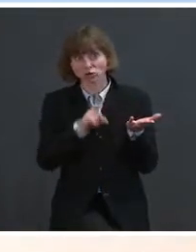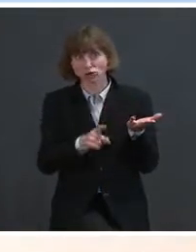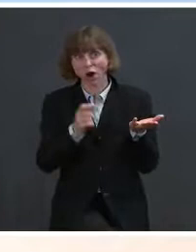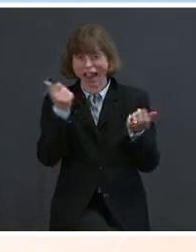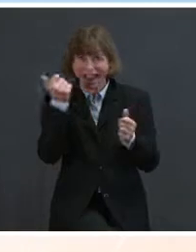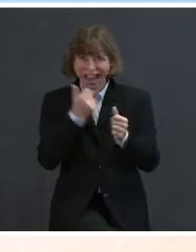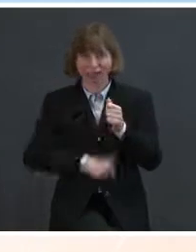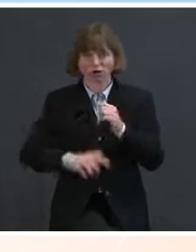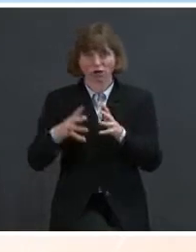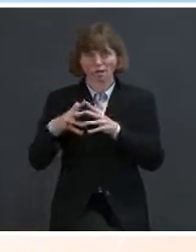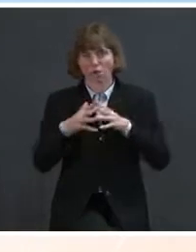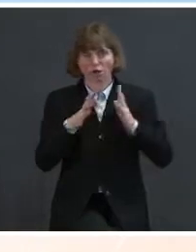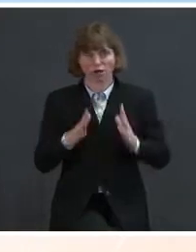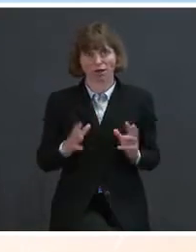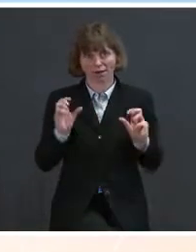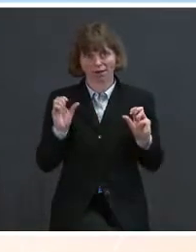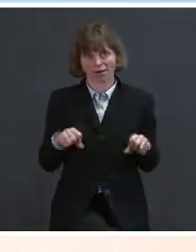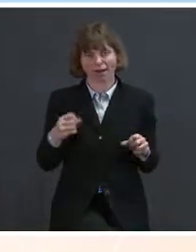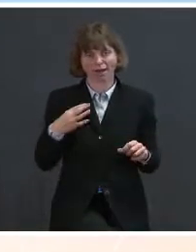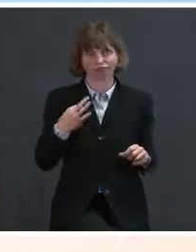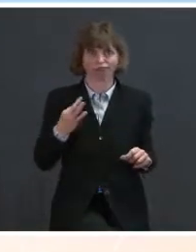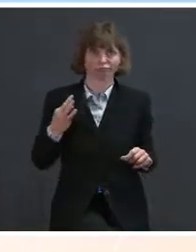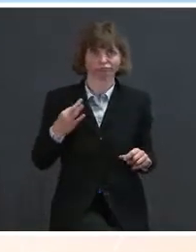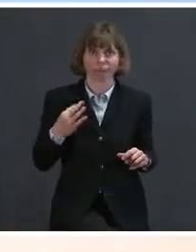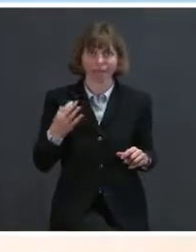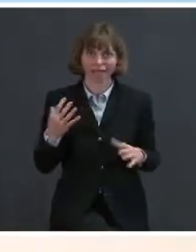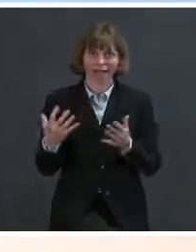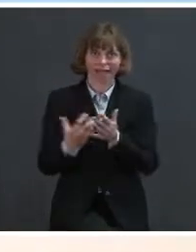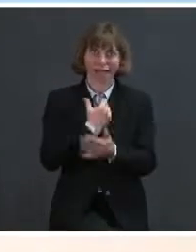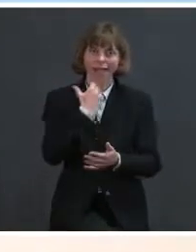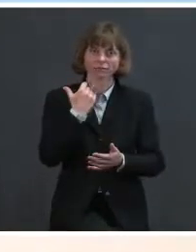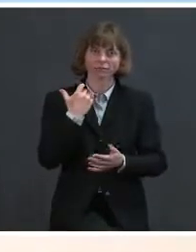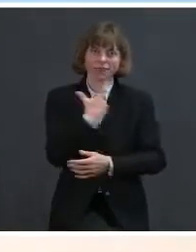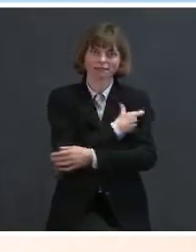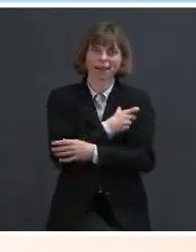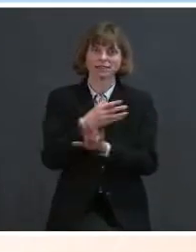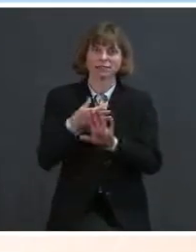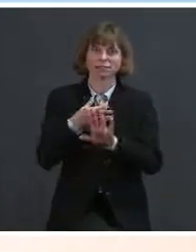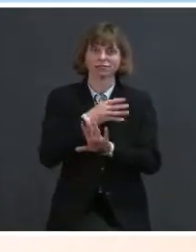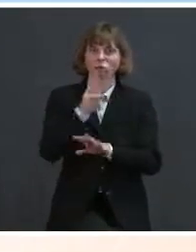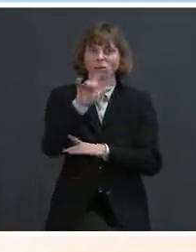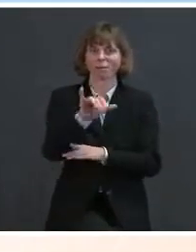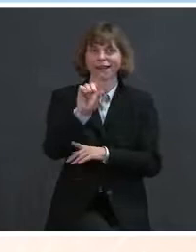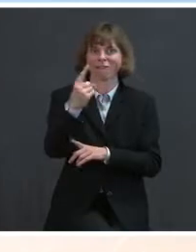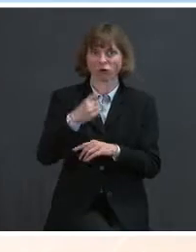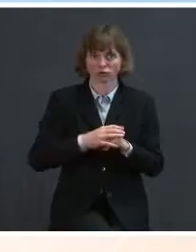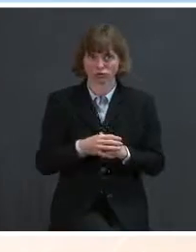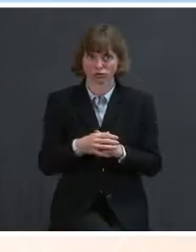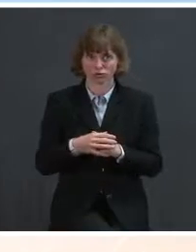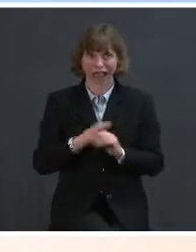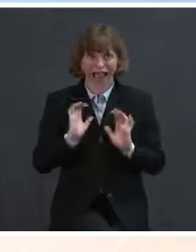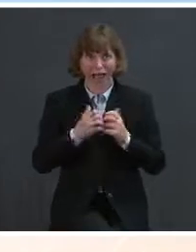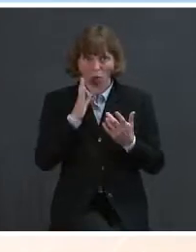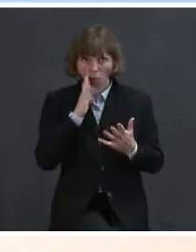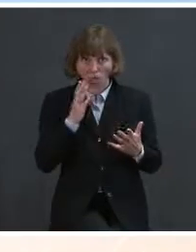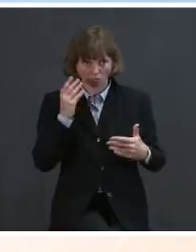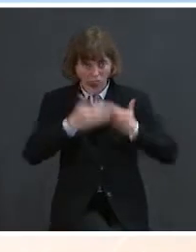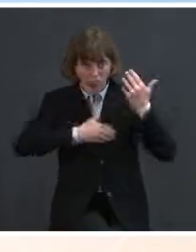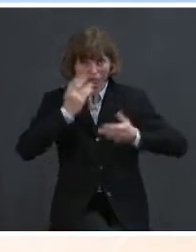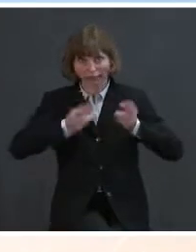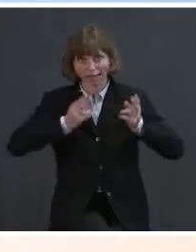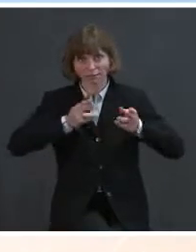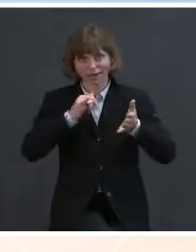is eligible to receive the vaccine by May 1st, how we're going to expedite it, and how we're going to get to the point where we are having July